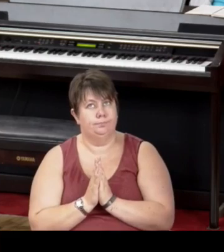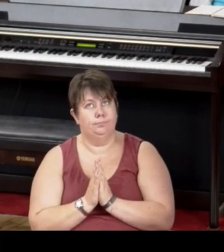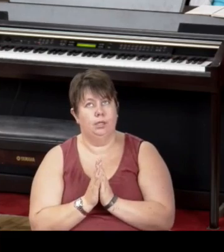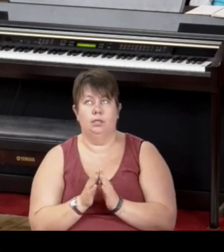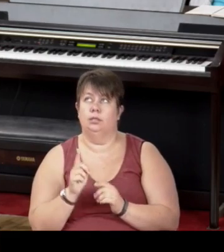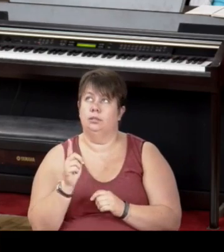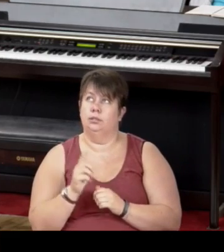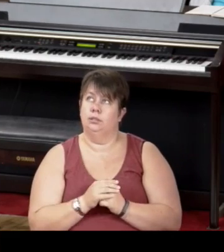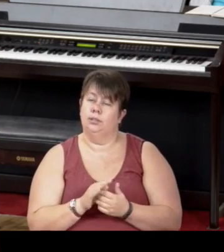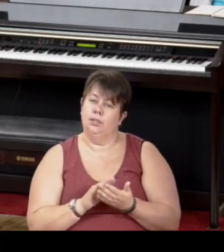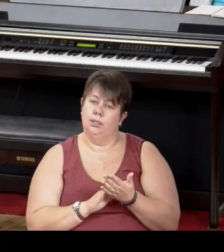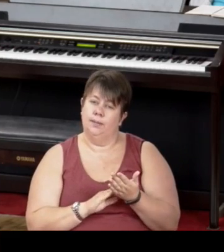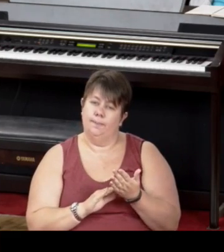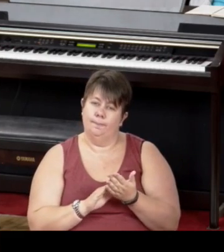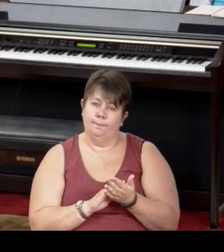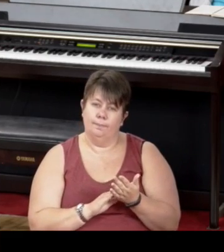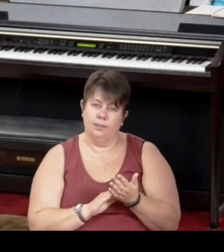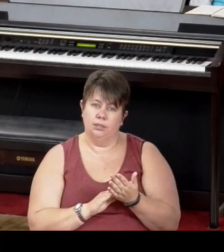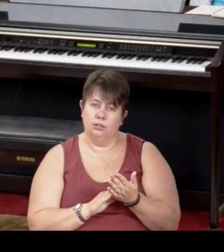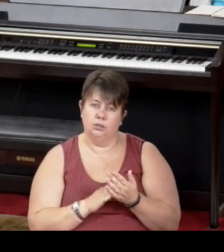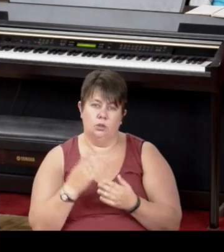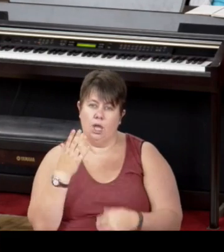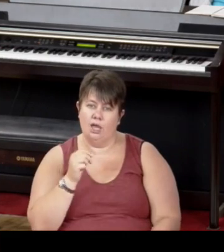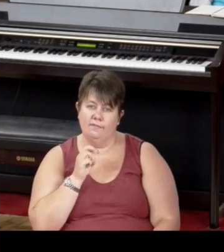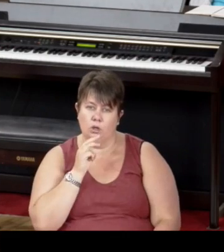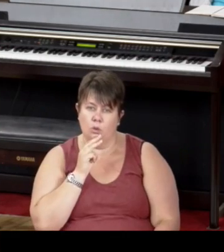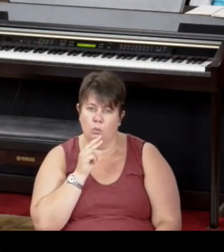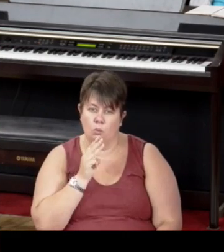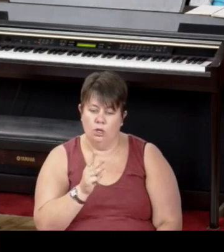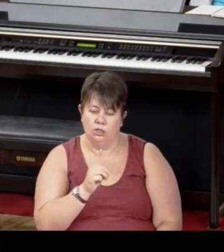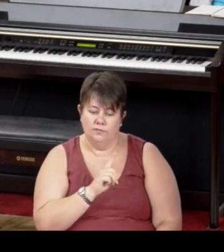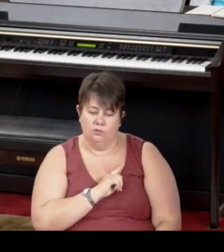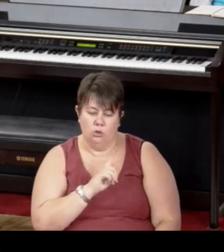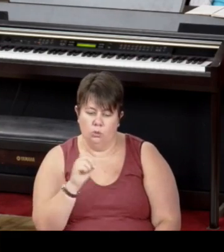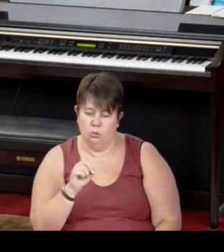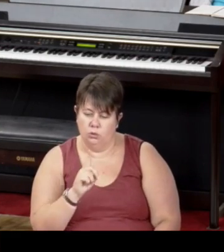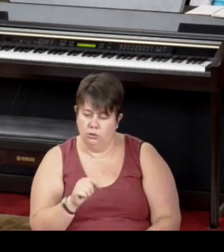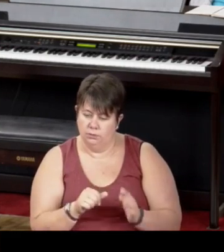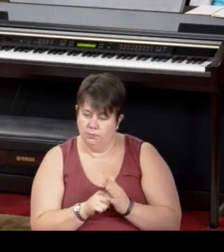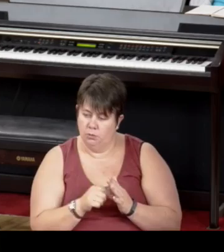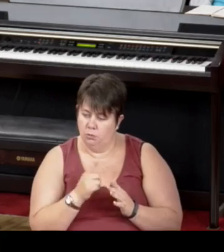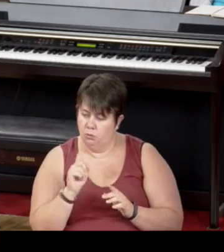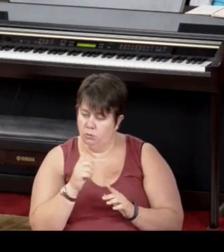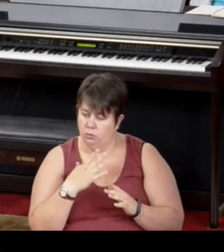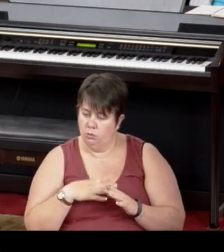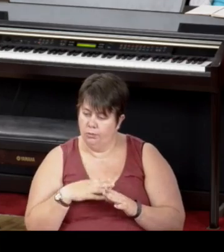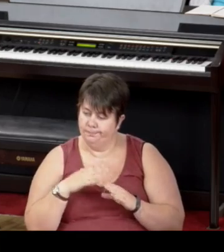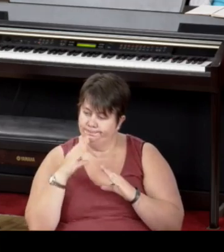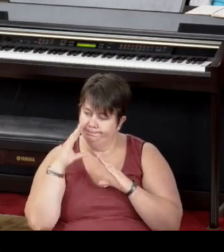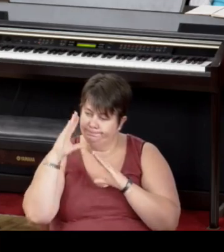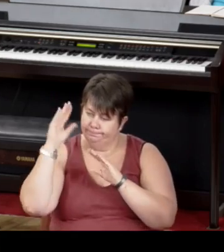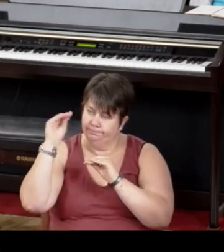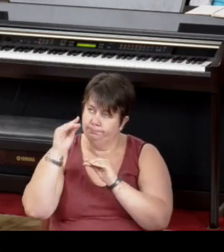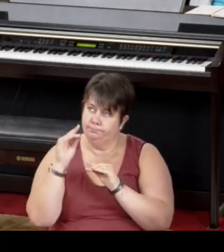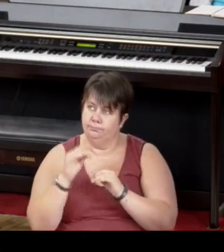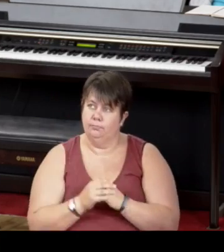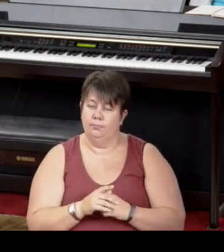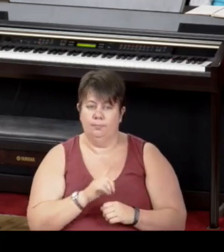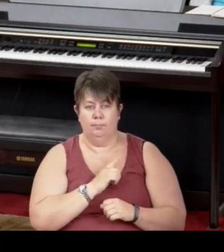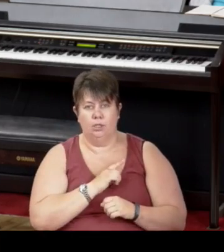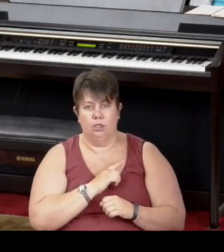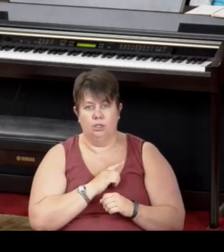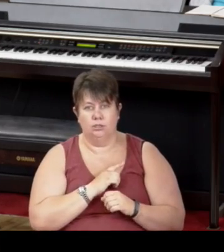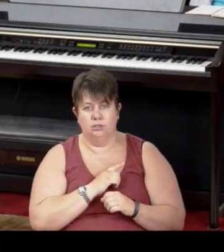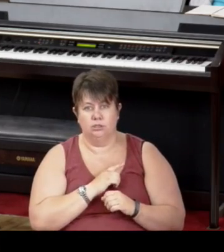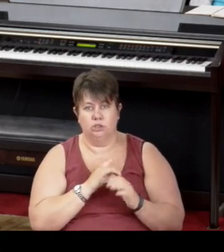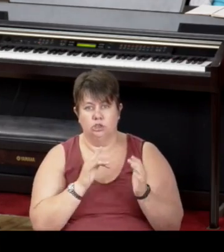that we don't necessarily need to have the words to say when we pray, because Jesus can search